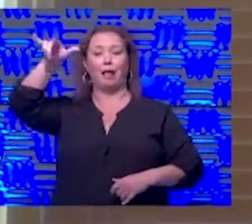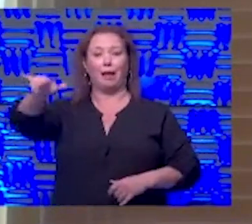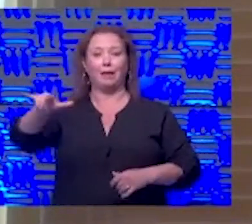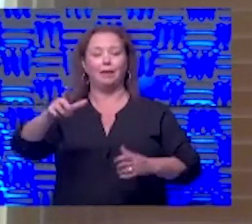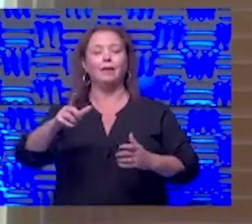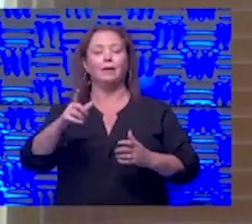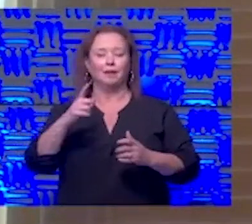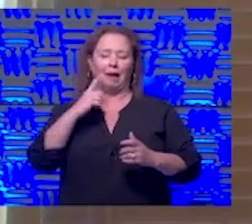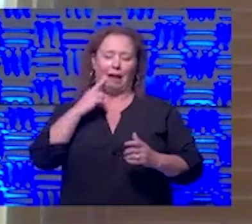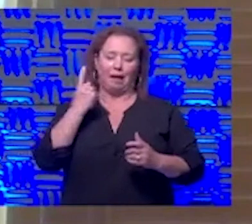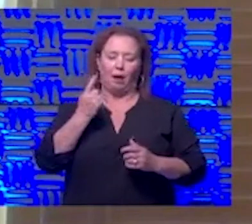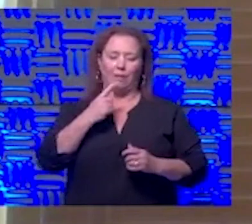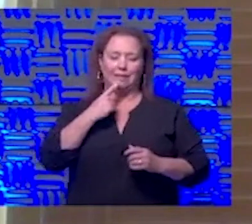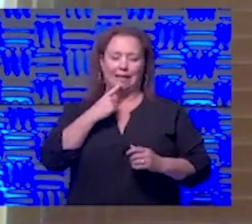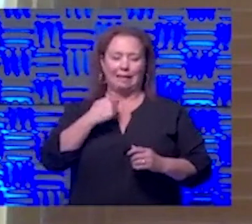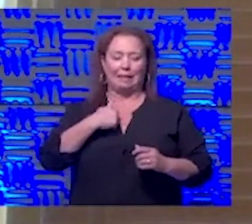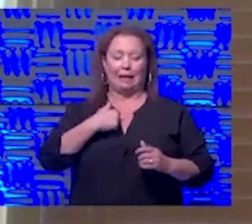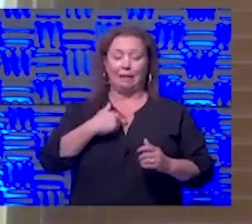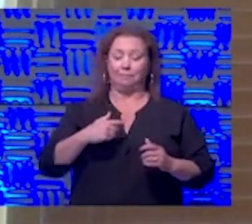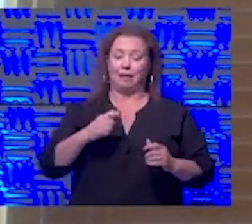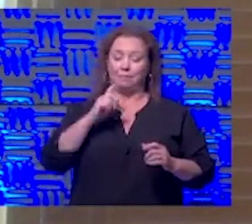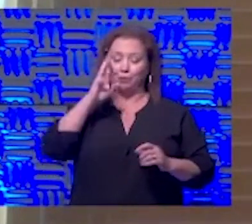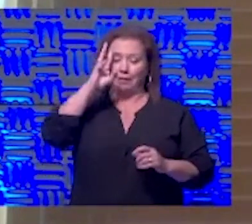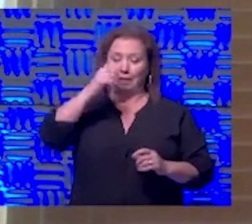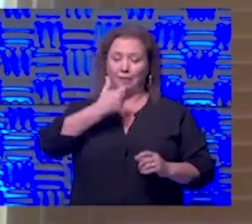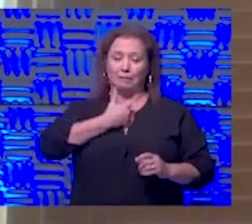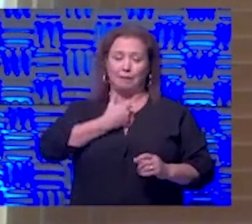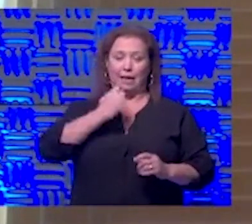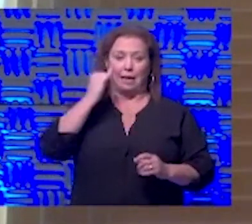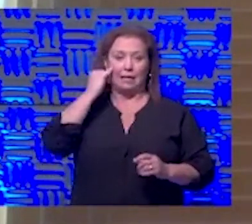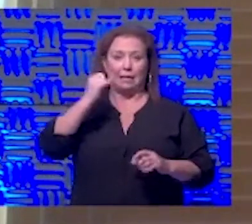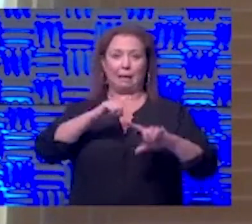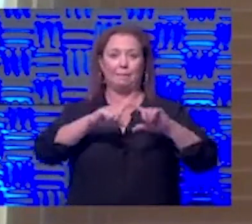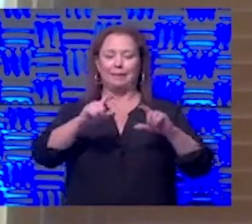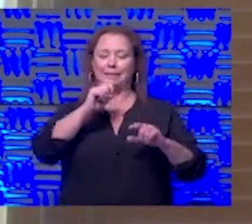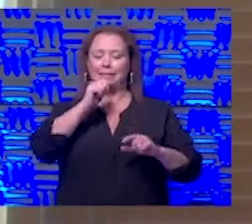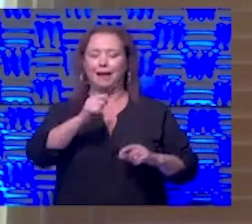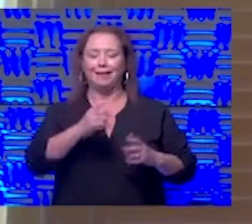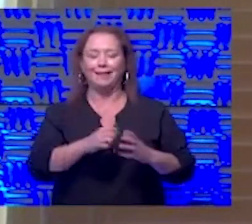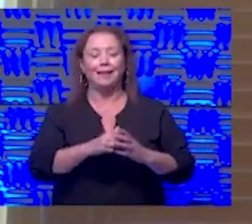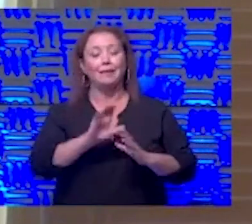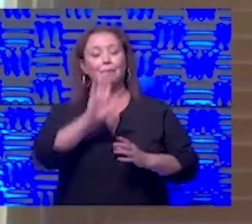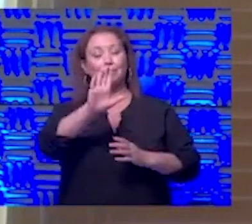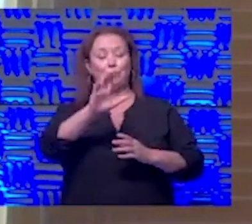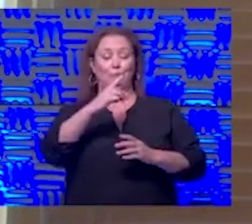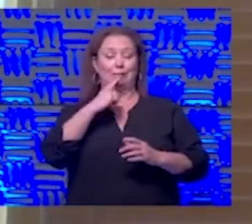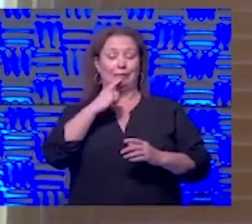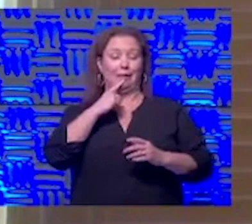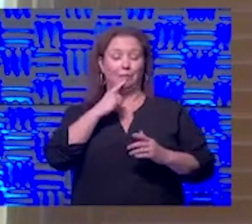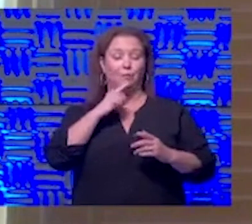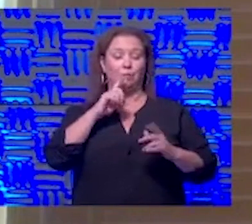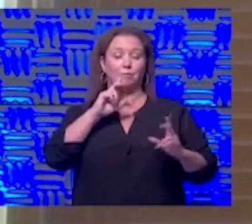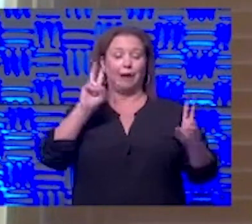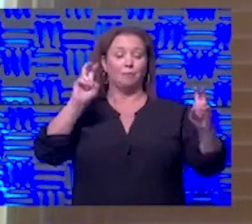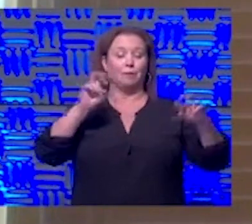credit, not always. Sometimes I act like it was my own. Royalties. Okay. Jill. Yeah, a lot of people are asking